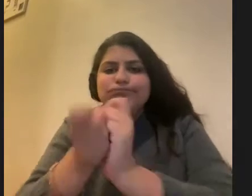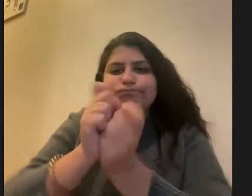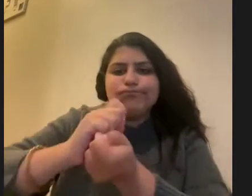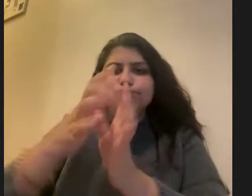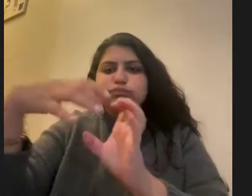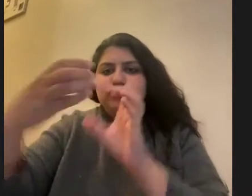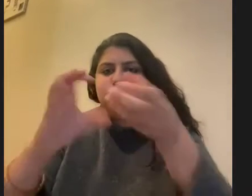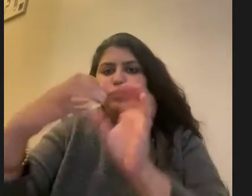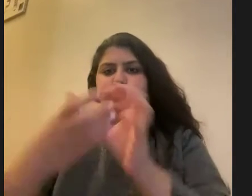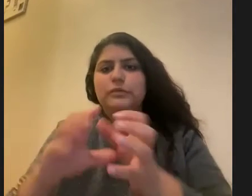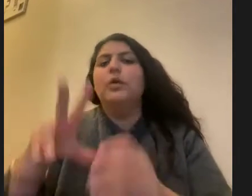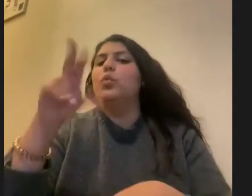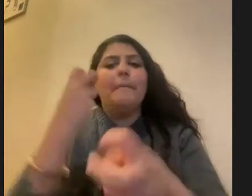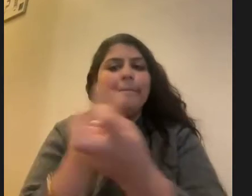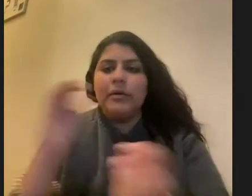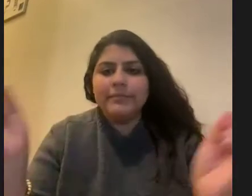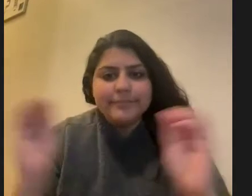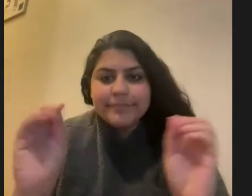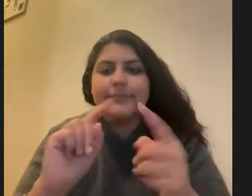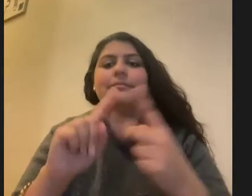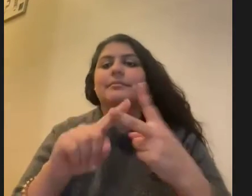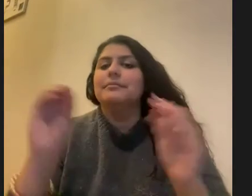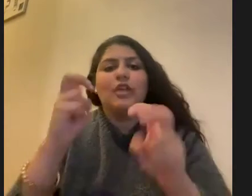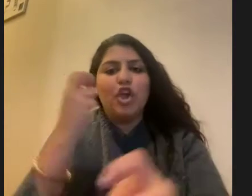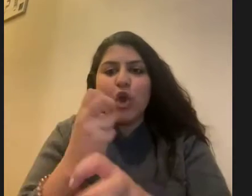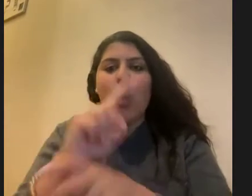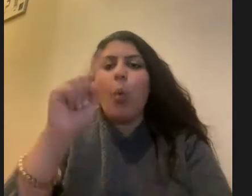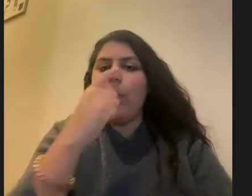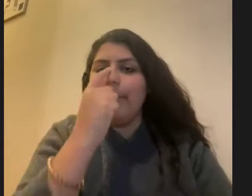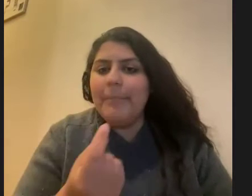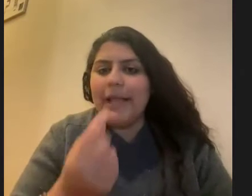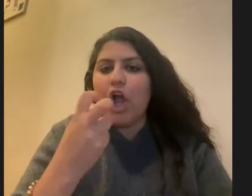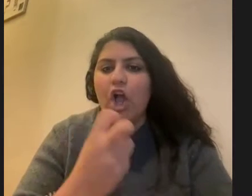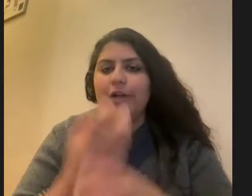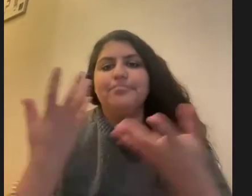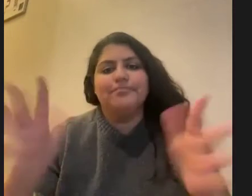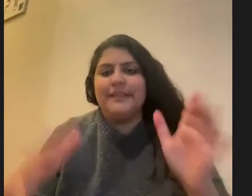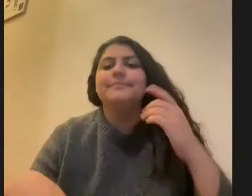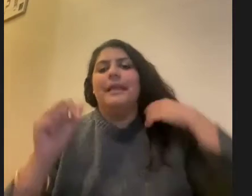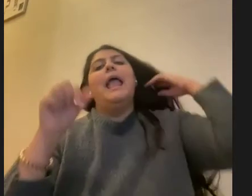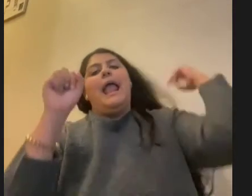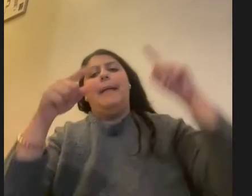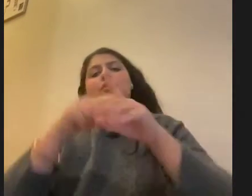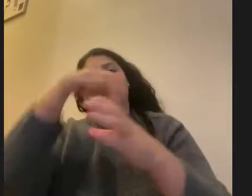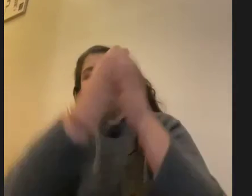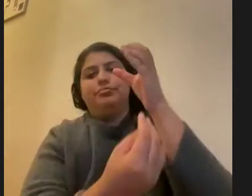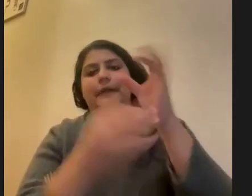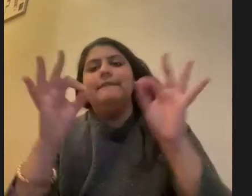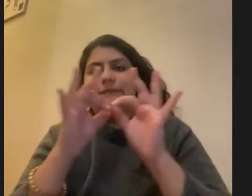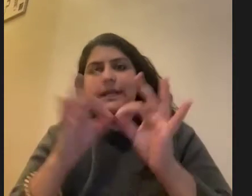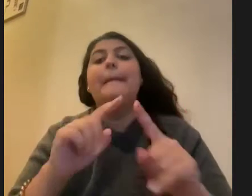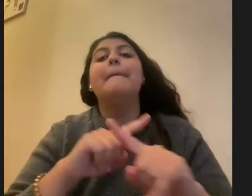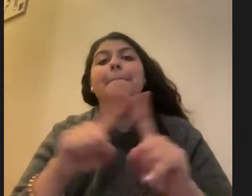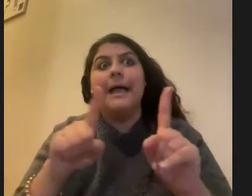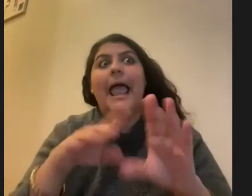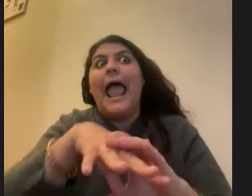they have no bones, they have nothing hard going on. So it just conforms and squishes and they're able to get in there. But it does take them a little bit to get out